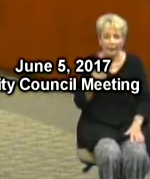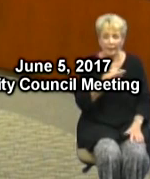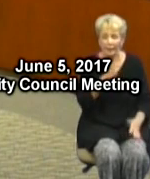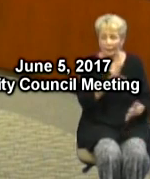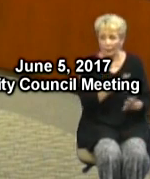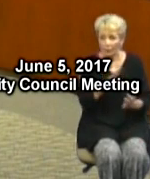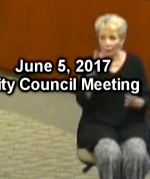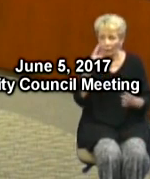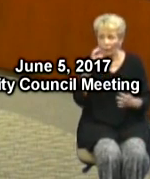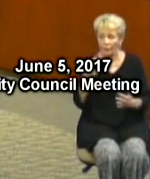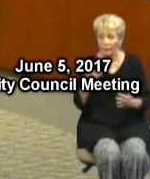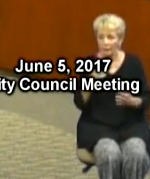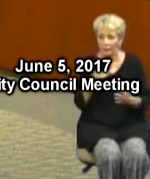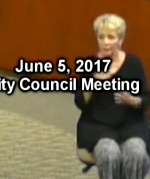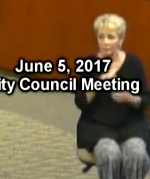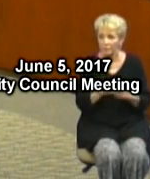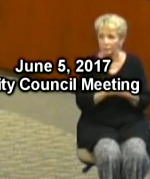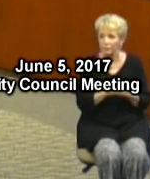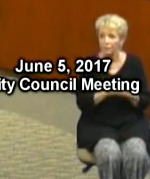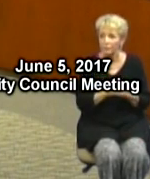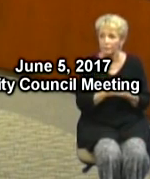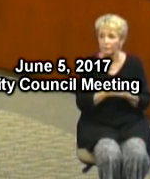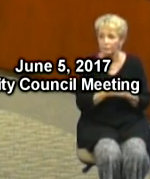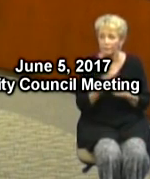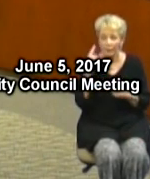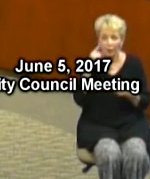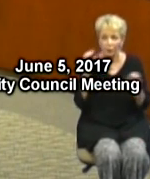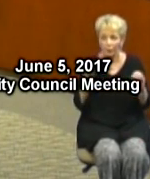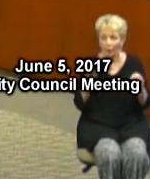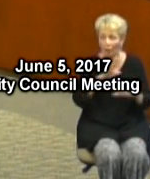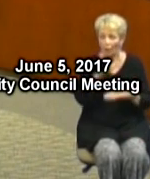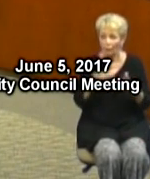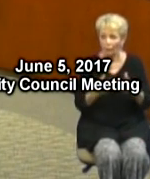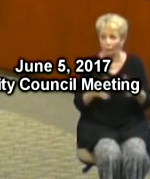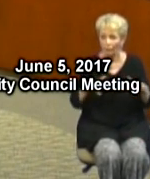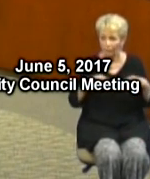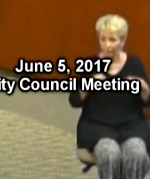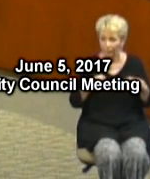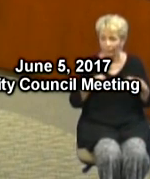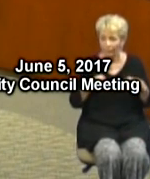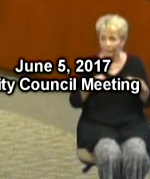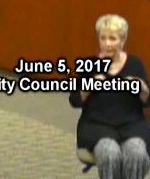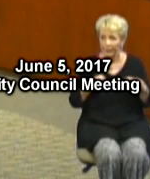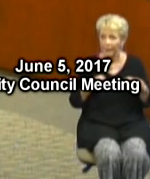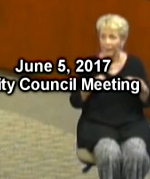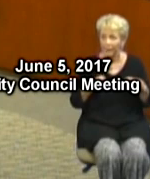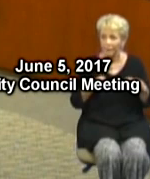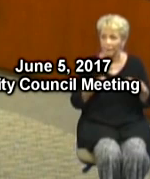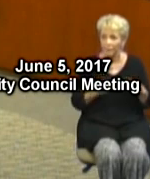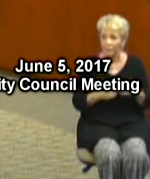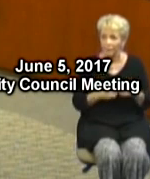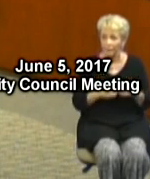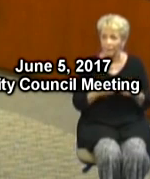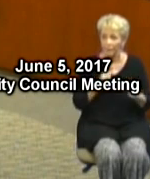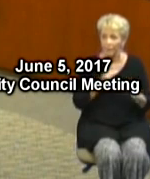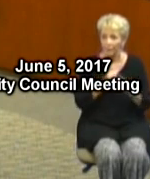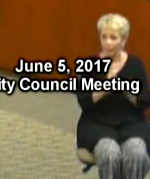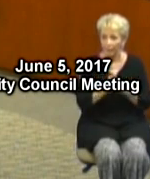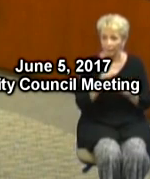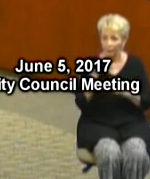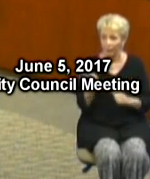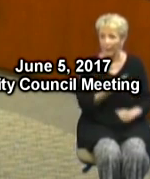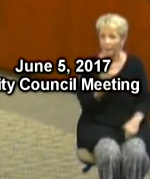from the consent agenda? Hearing none. All those in favor of the consent agenda, please say aye. Aye. Motion passes